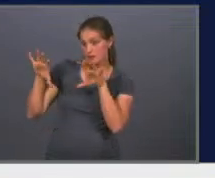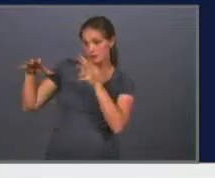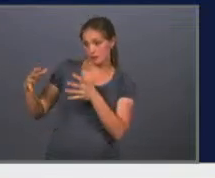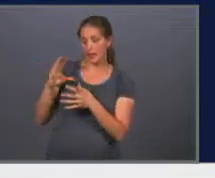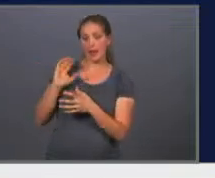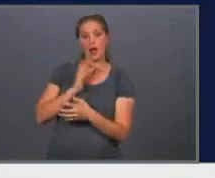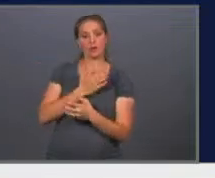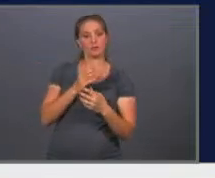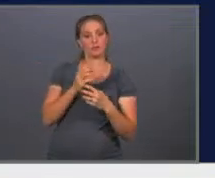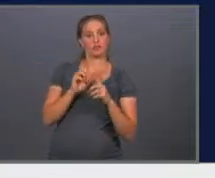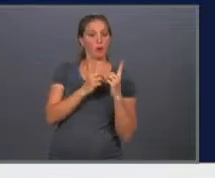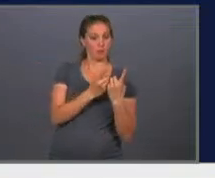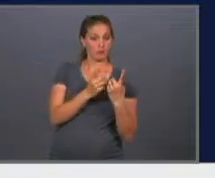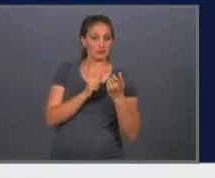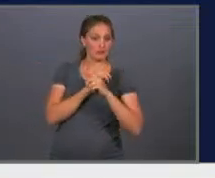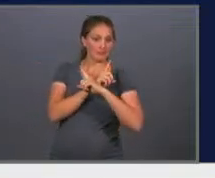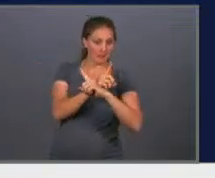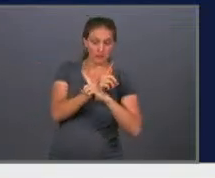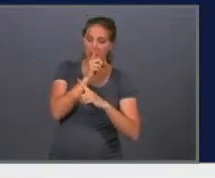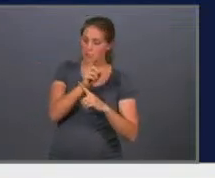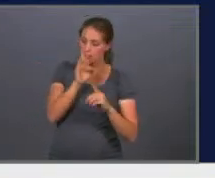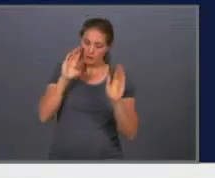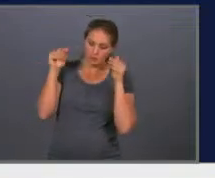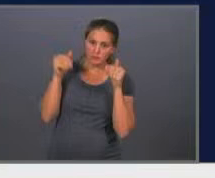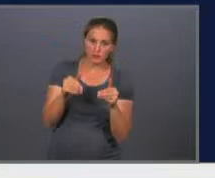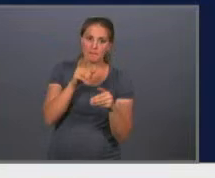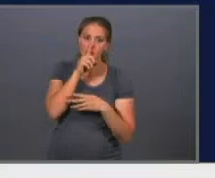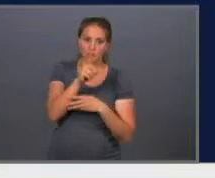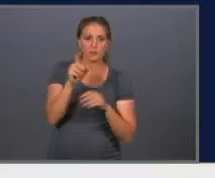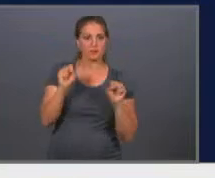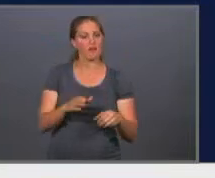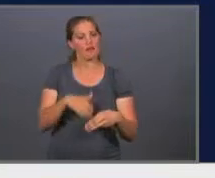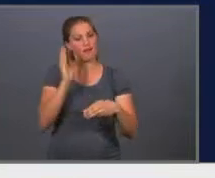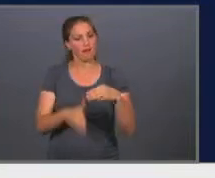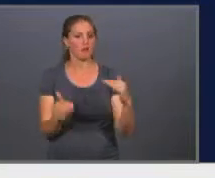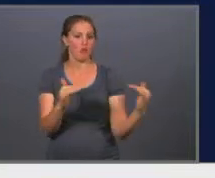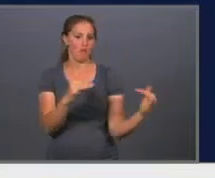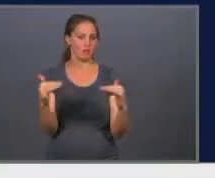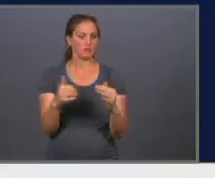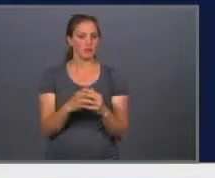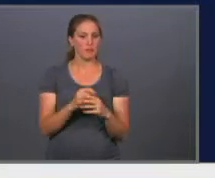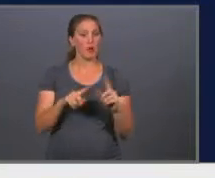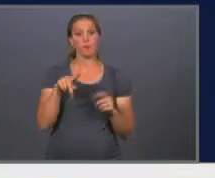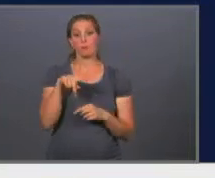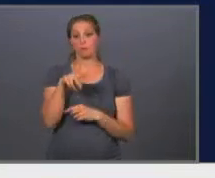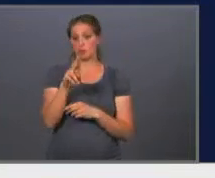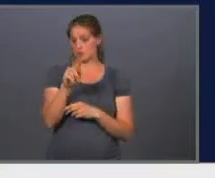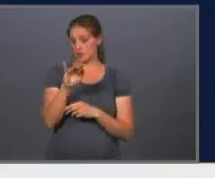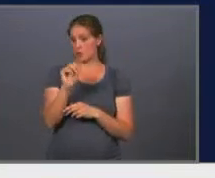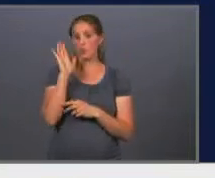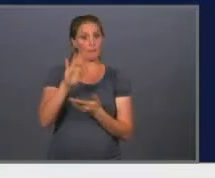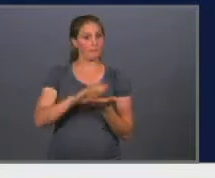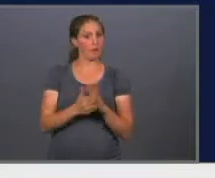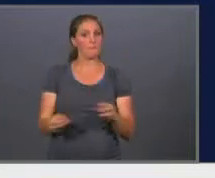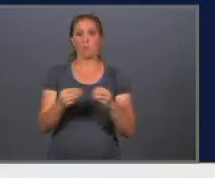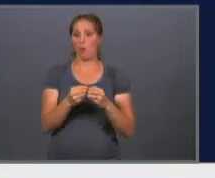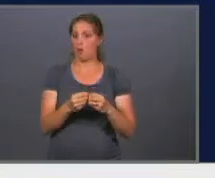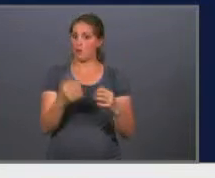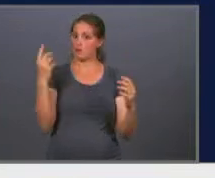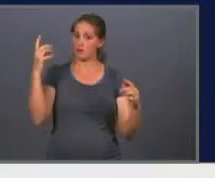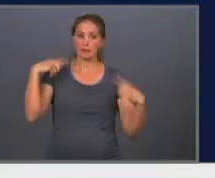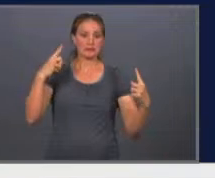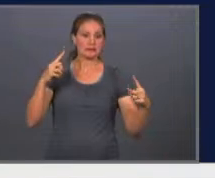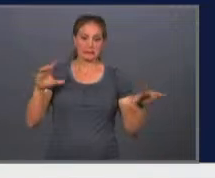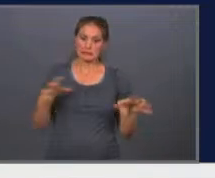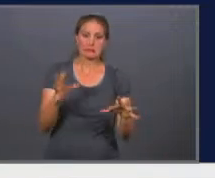to work heavily on making sure that we can do that. But Putin's going to become more erratic as he's facing the reality that he's